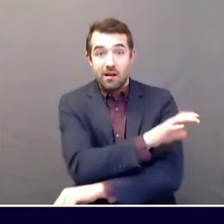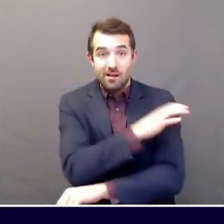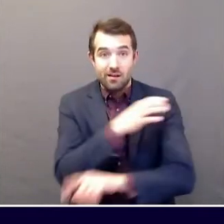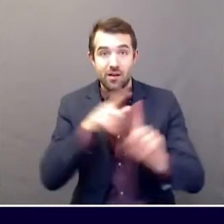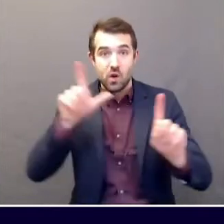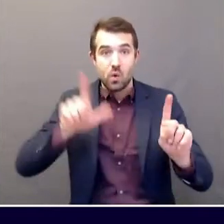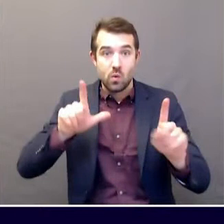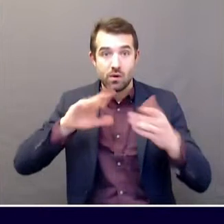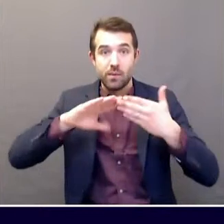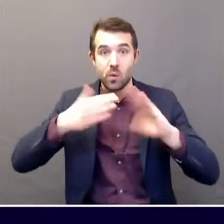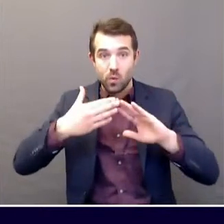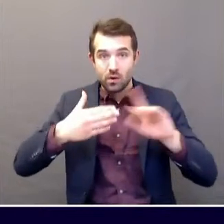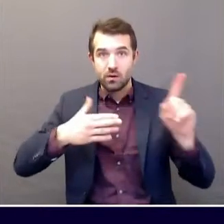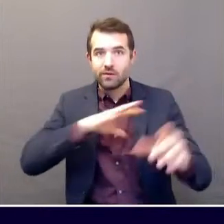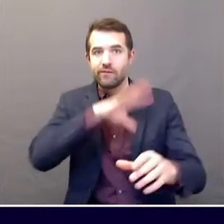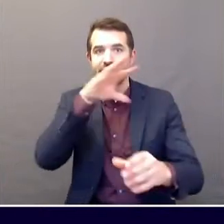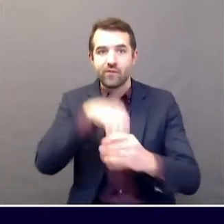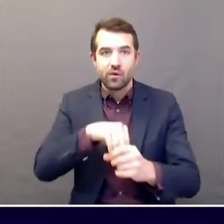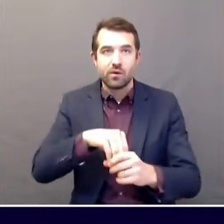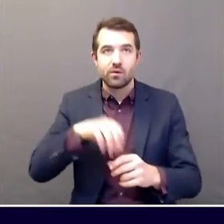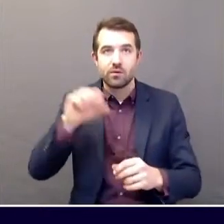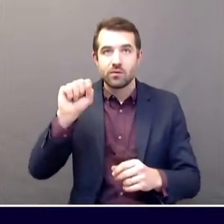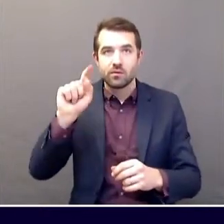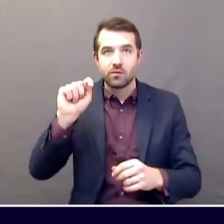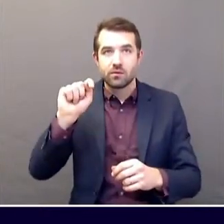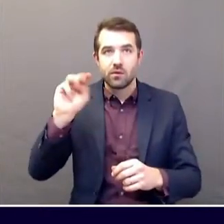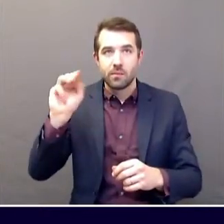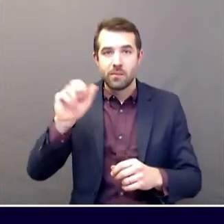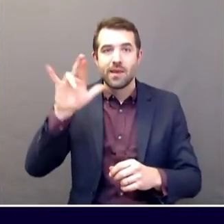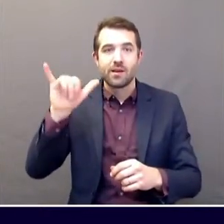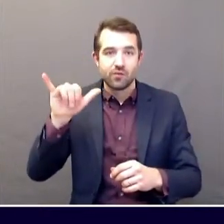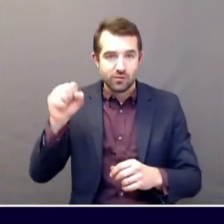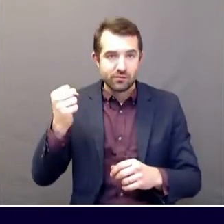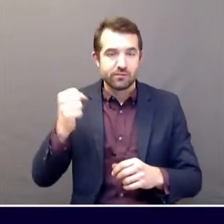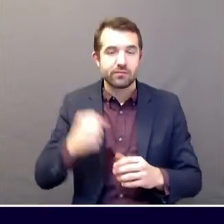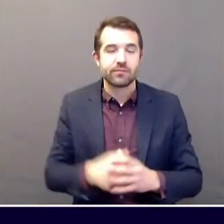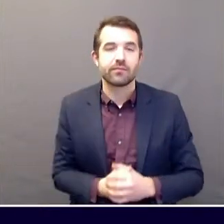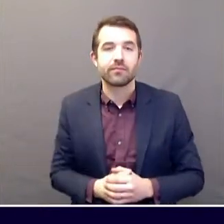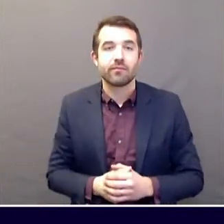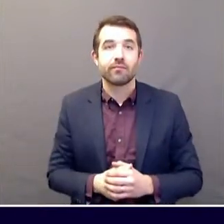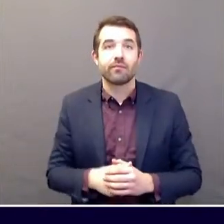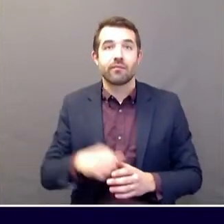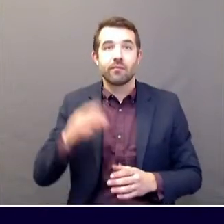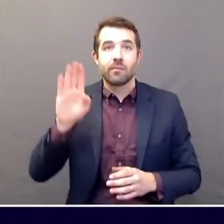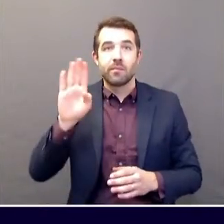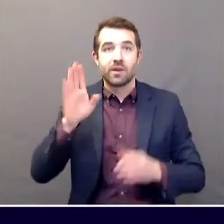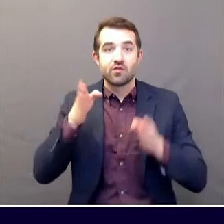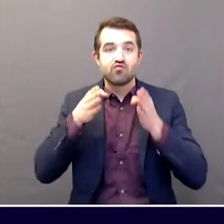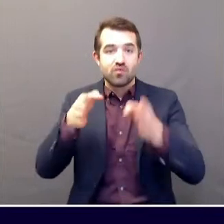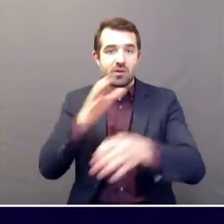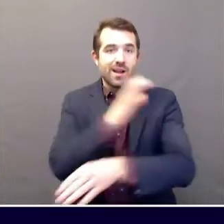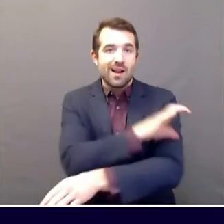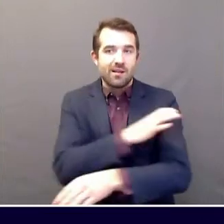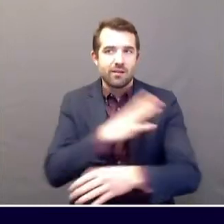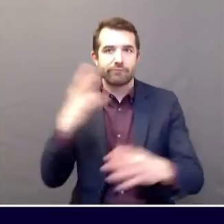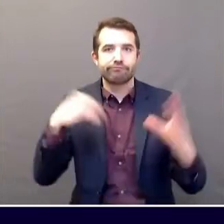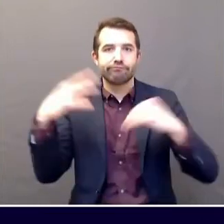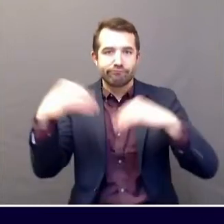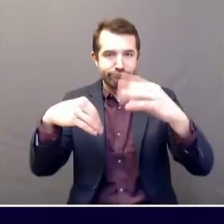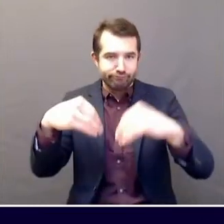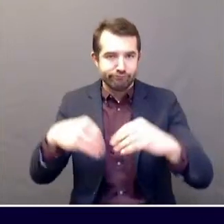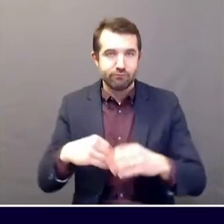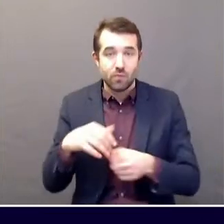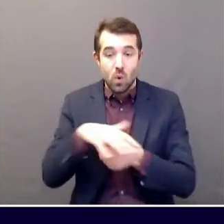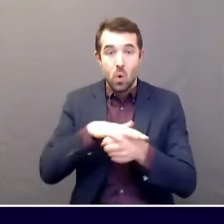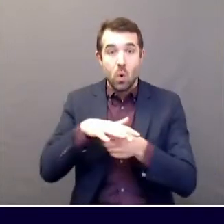St. Mary's, the B Street Clinic in Lewiston are working with our team and some of the local communities who are